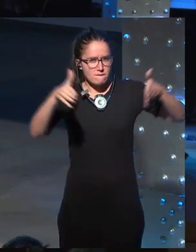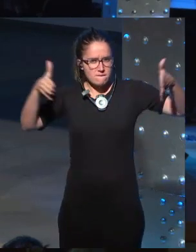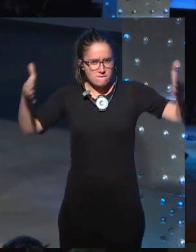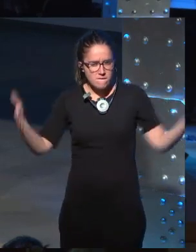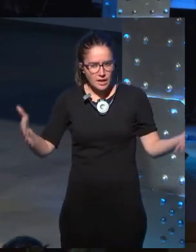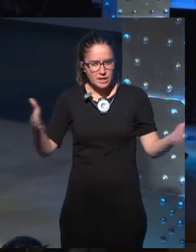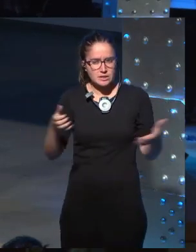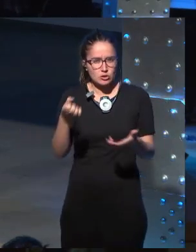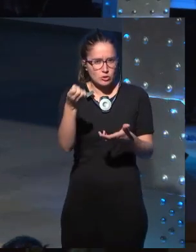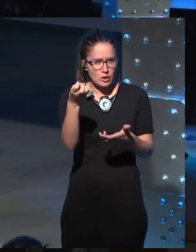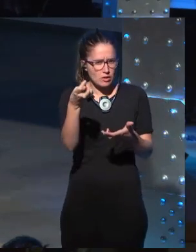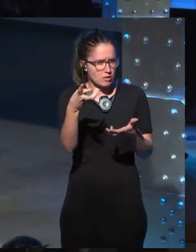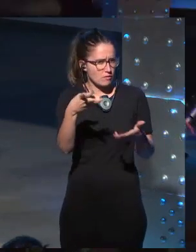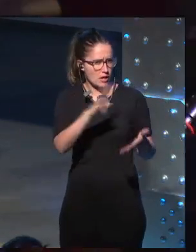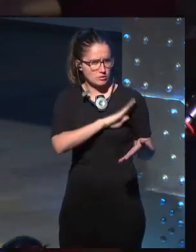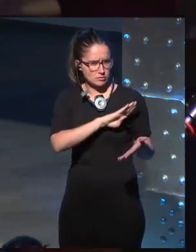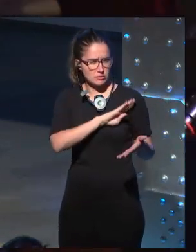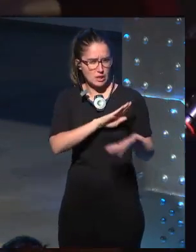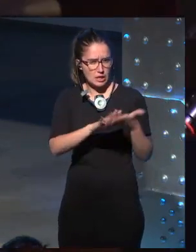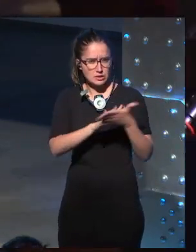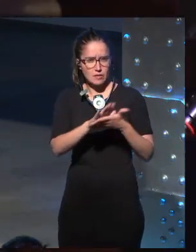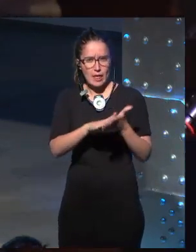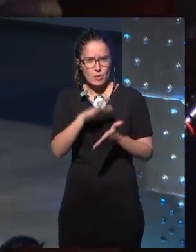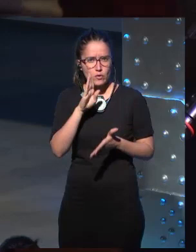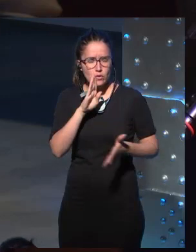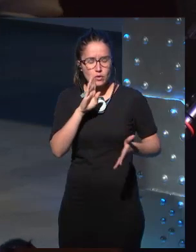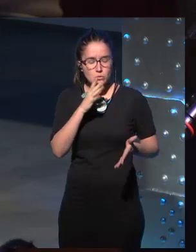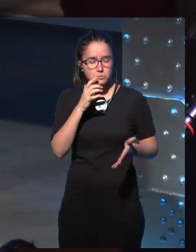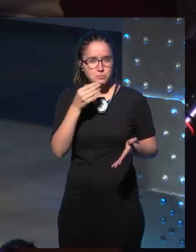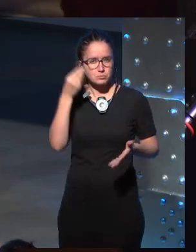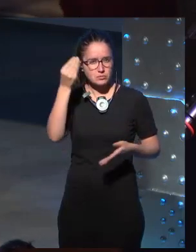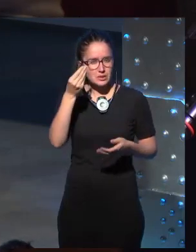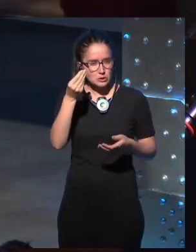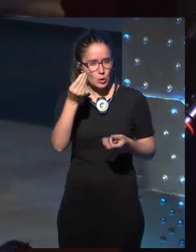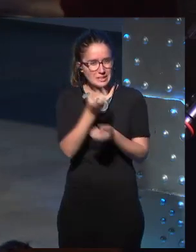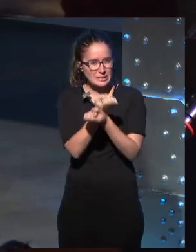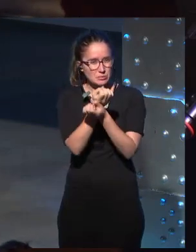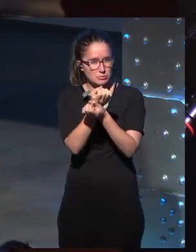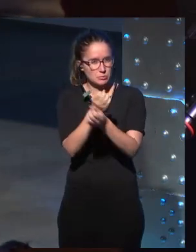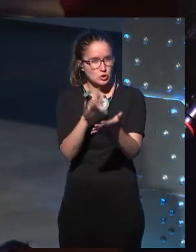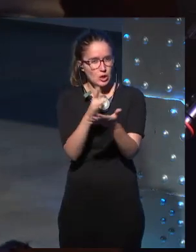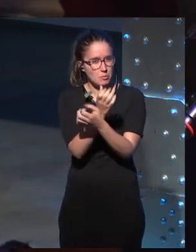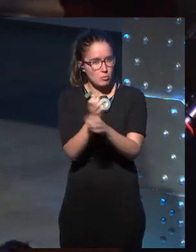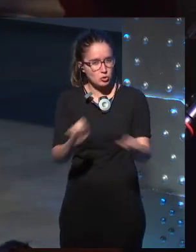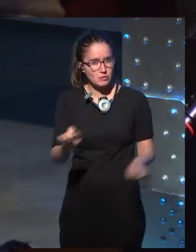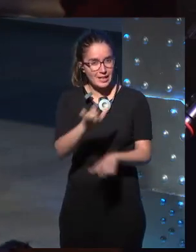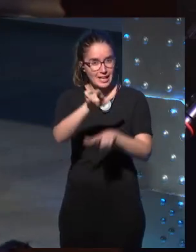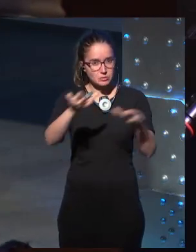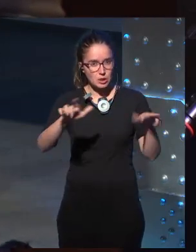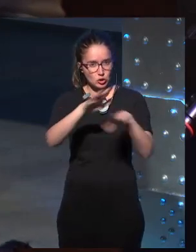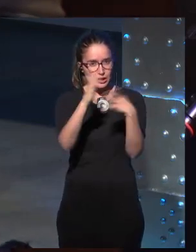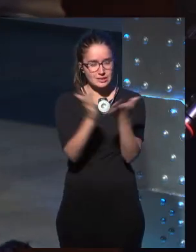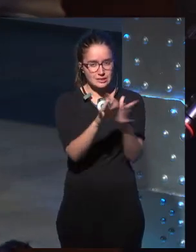the universe and these stratospheric figures that you've mentioned, it seems to me impossible